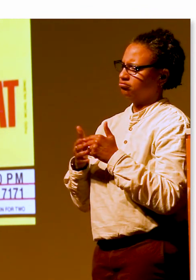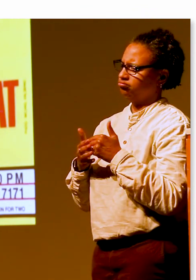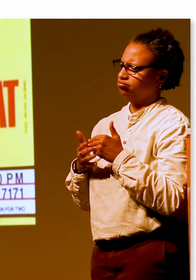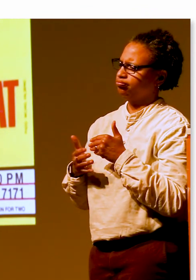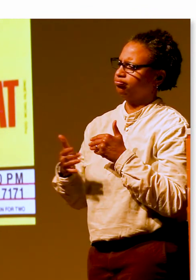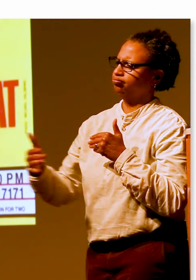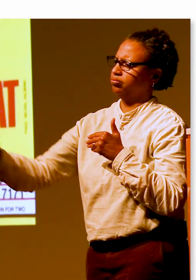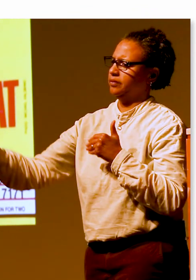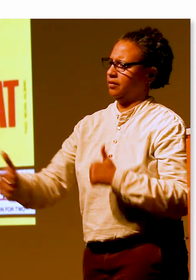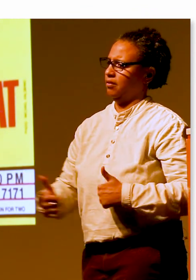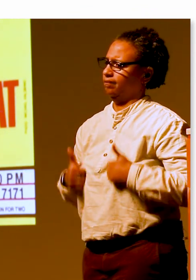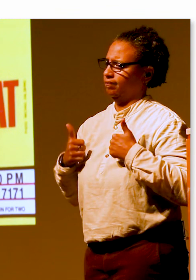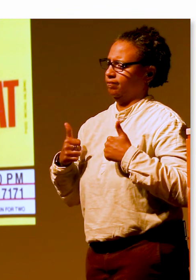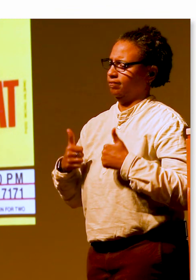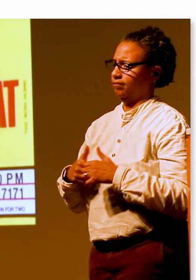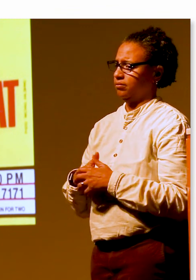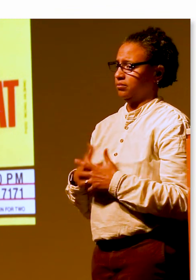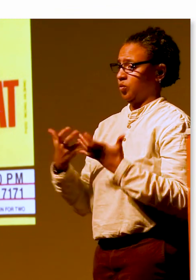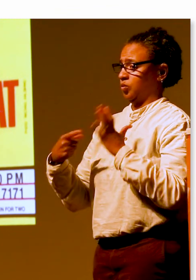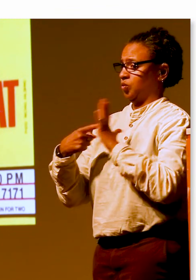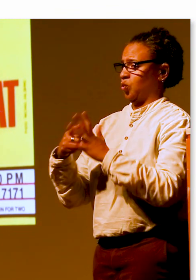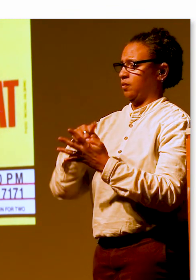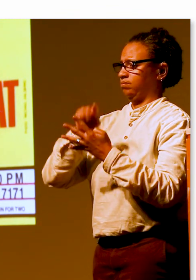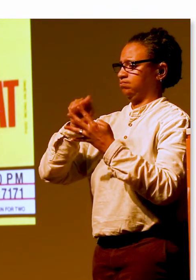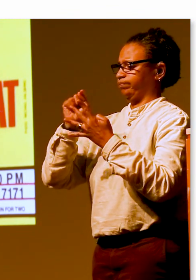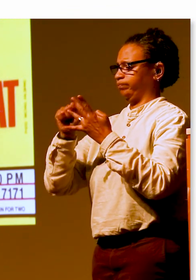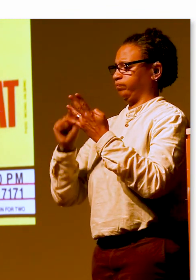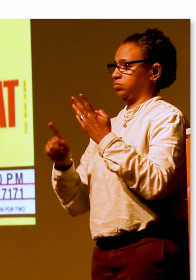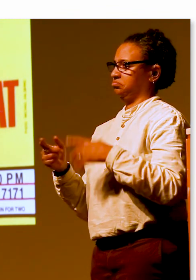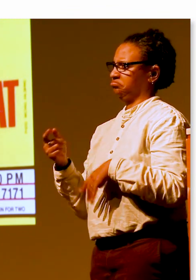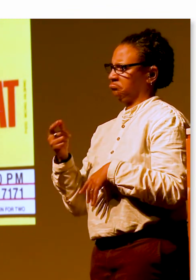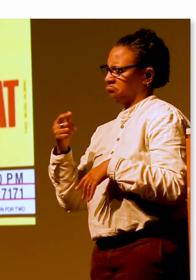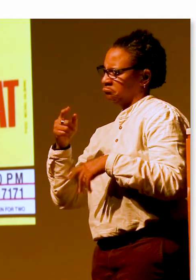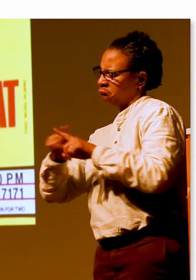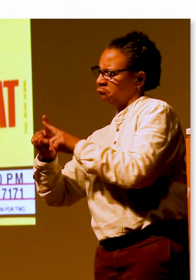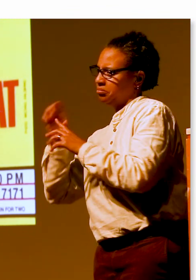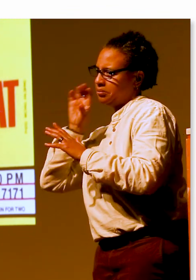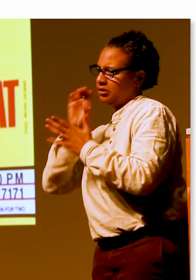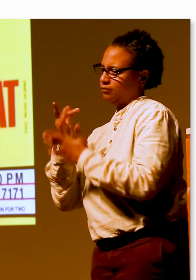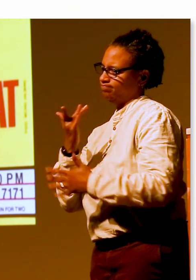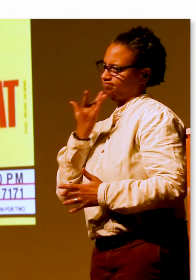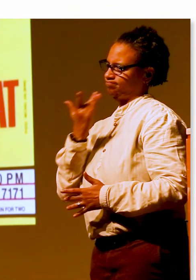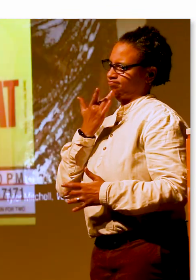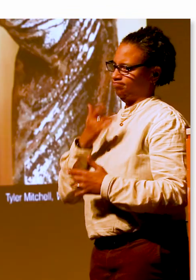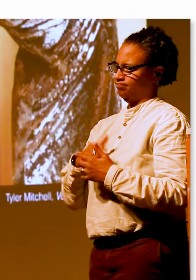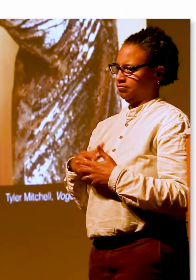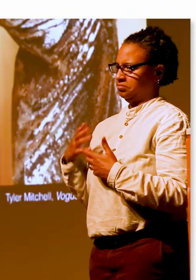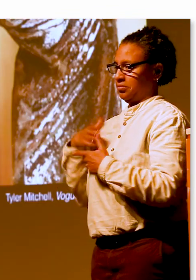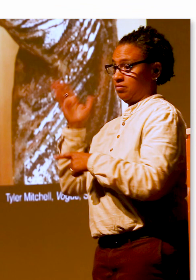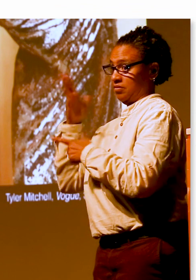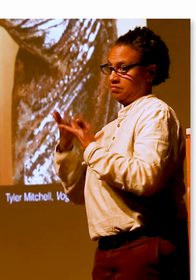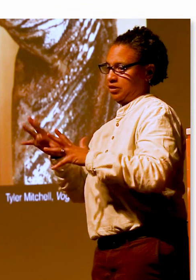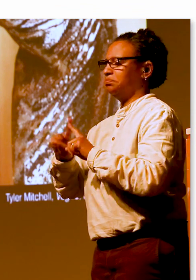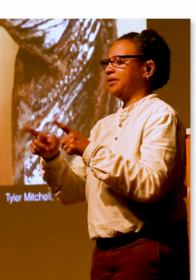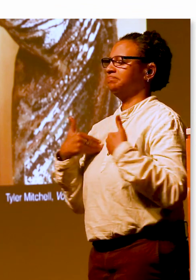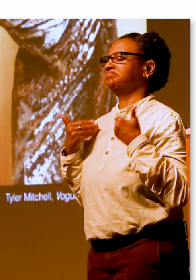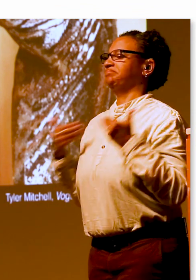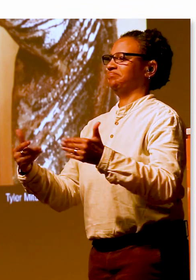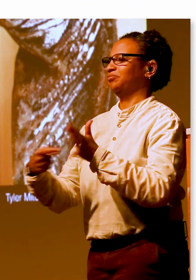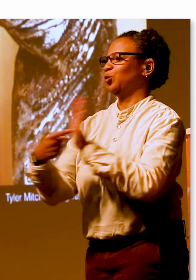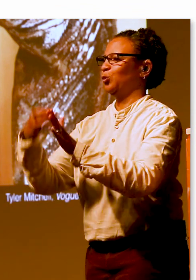So these are my 4 favorite images right now, which is not like a formal lecture thing, but I just wanted to share them because they make me happy. This